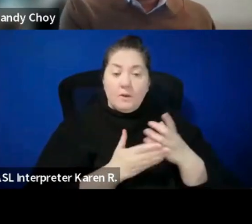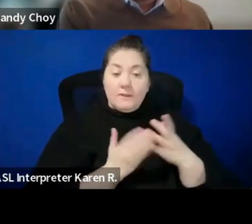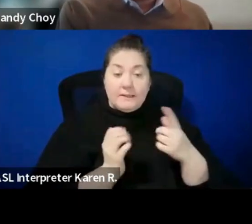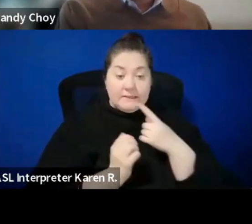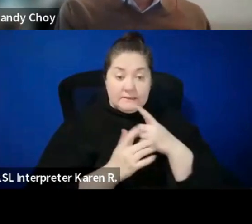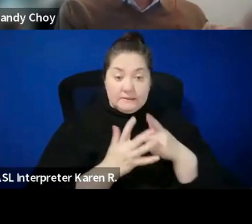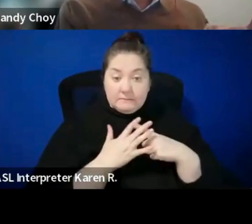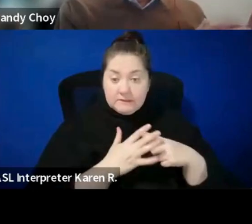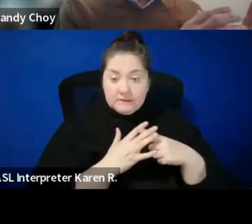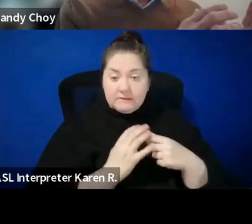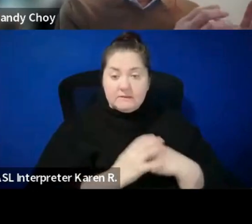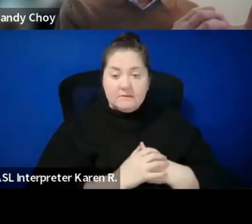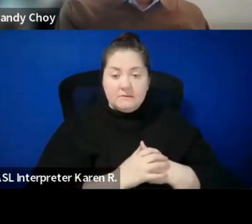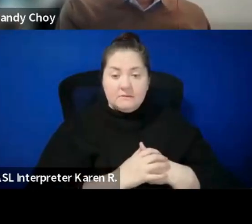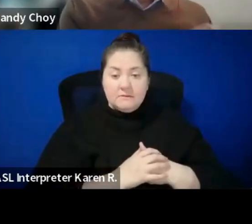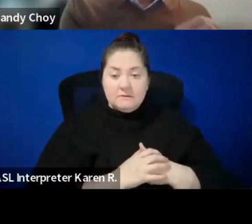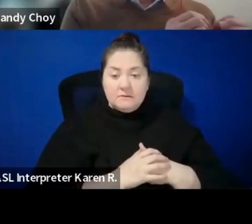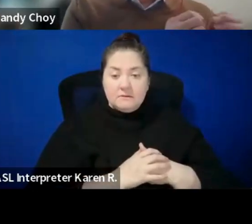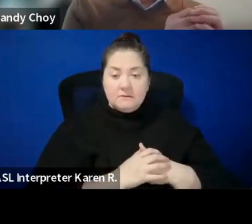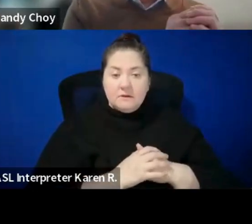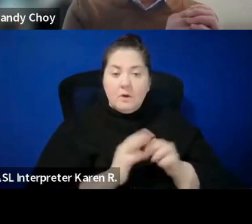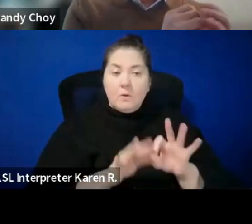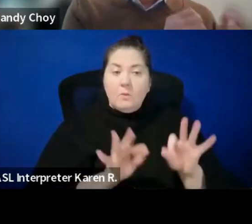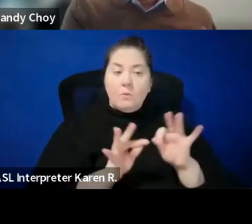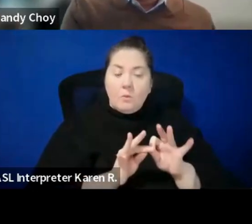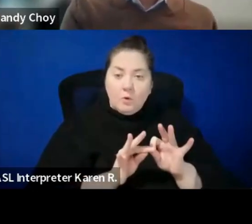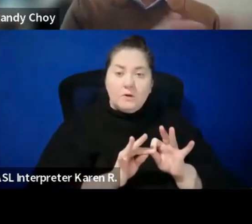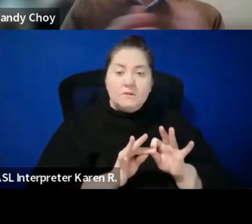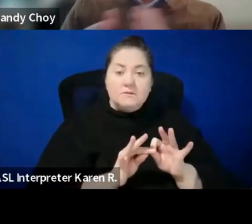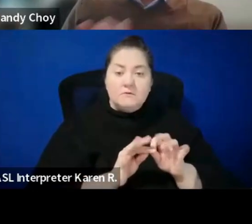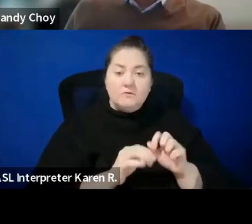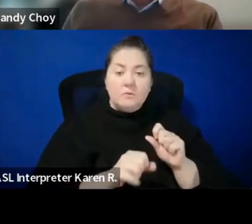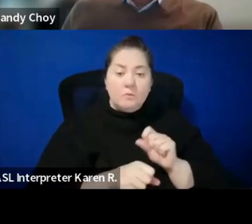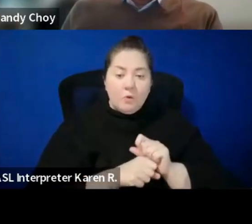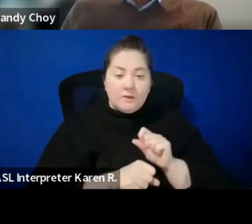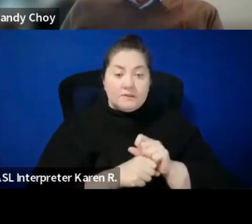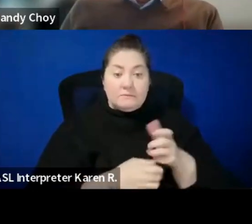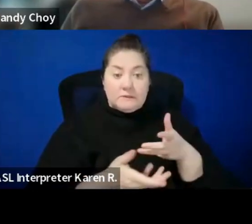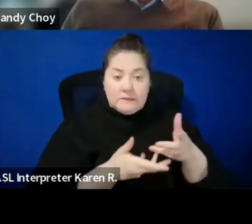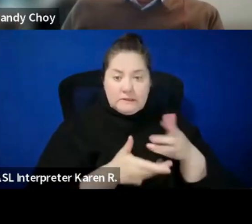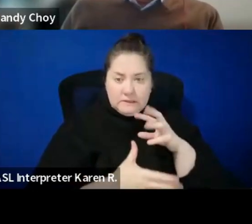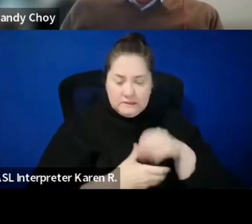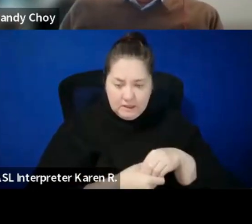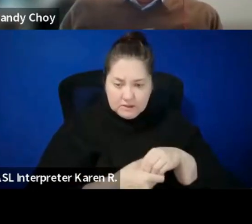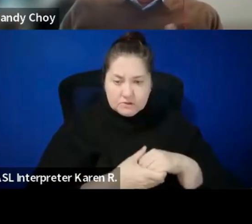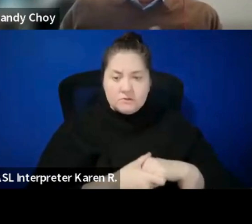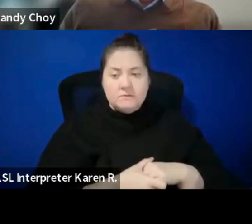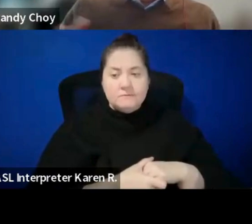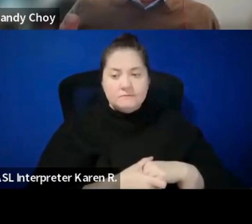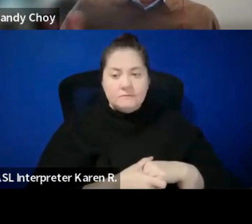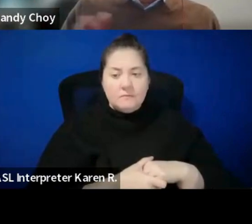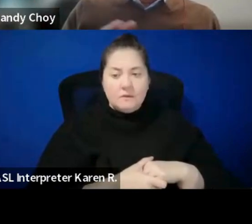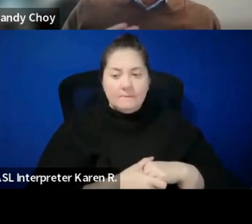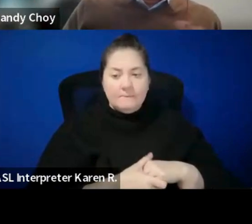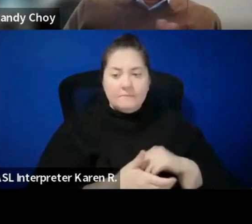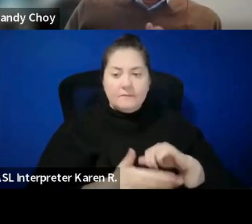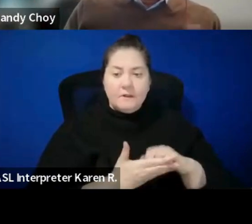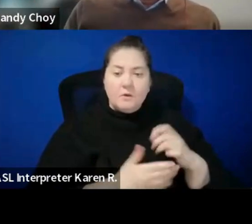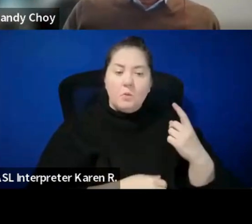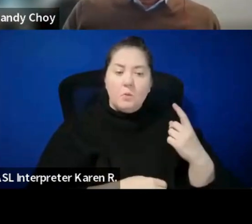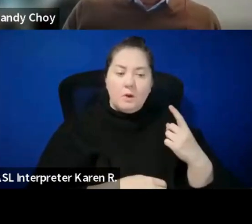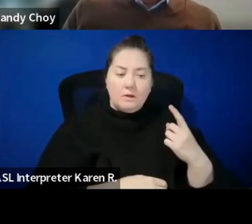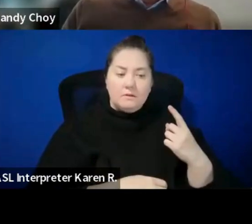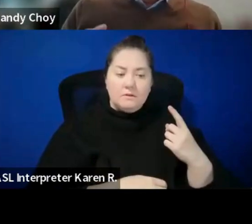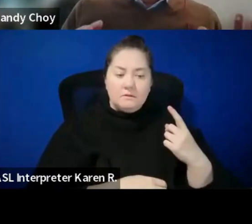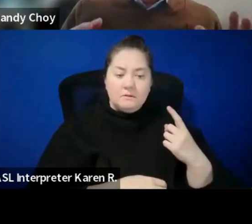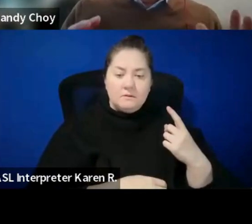the beginning is the importance of our employees being engaged. And I think that is one of the